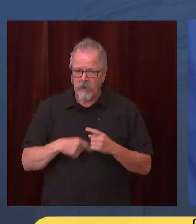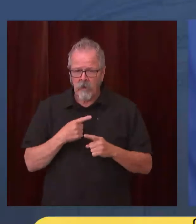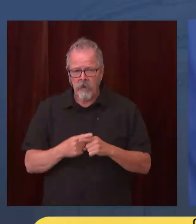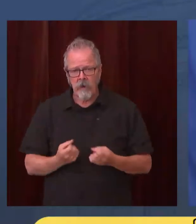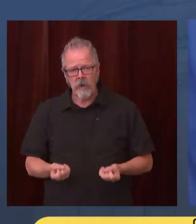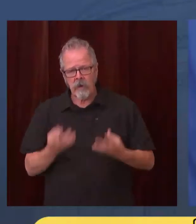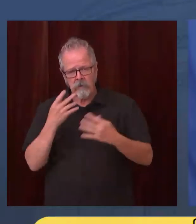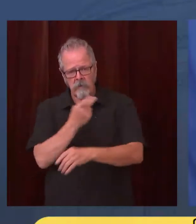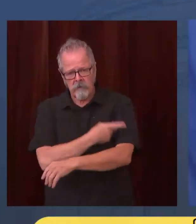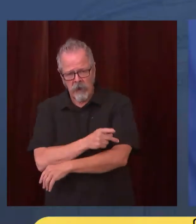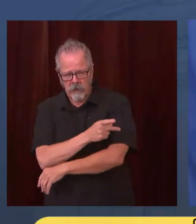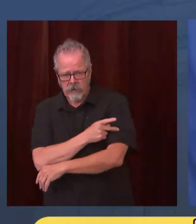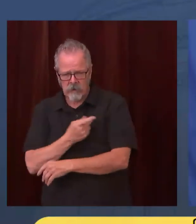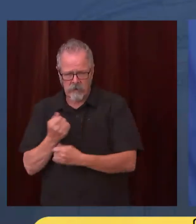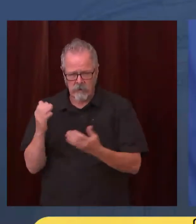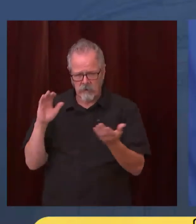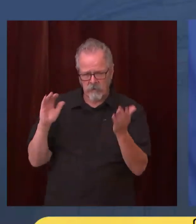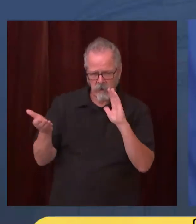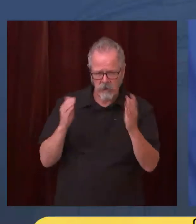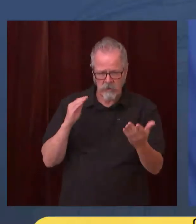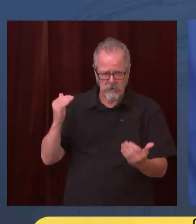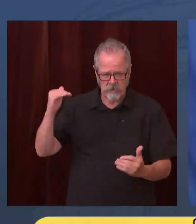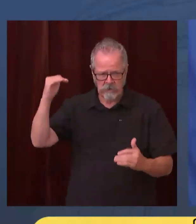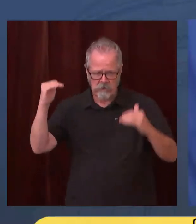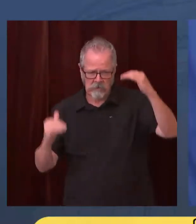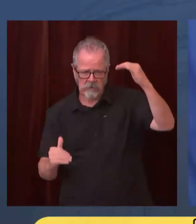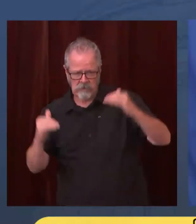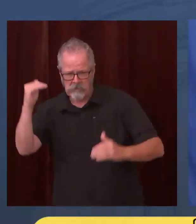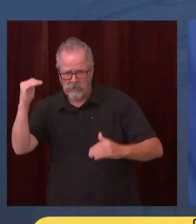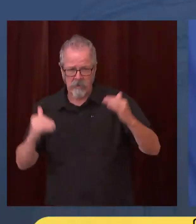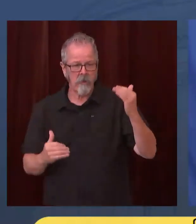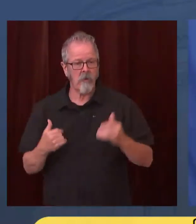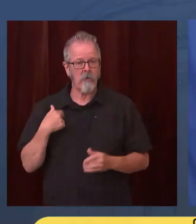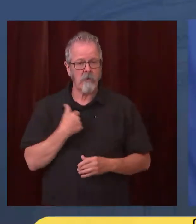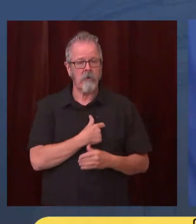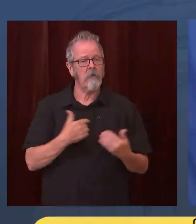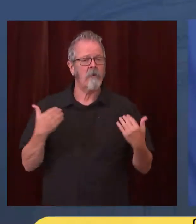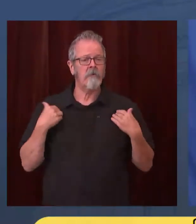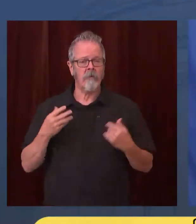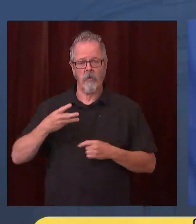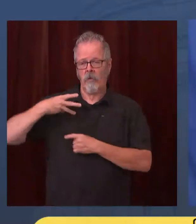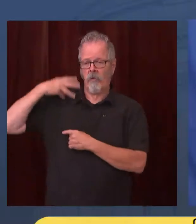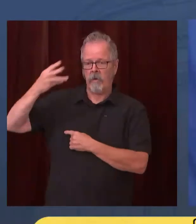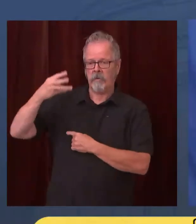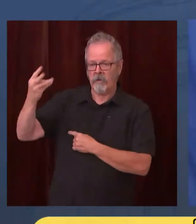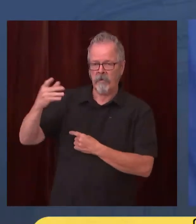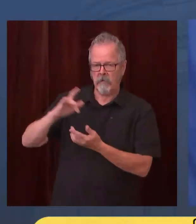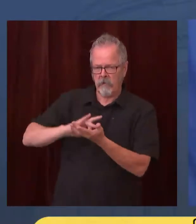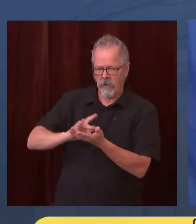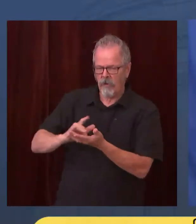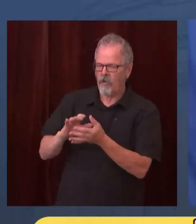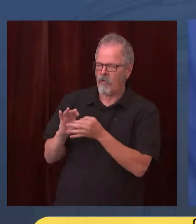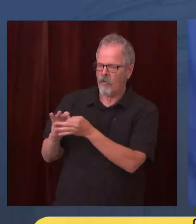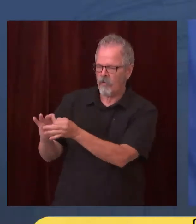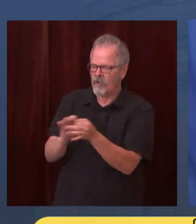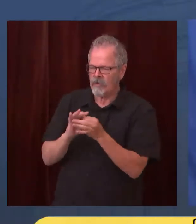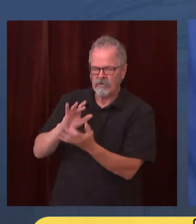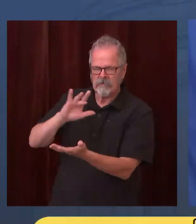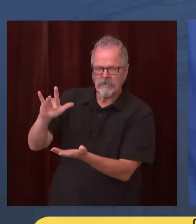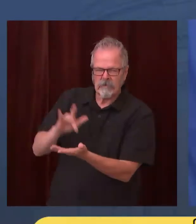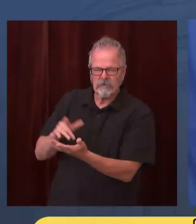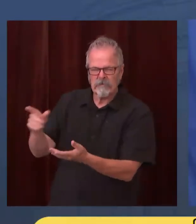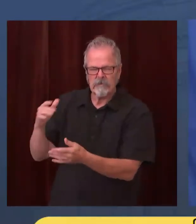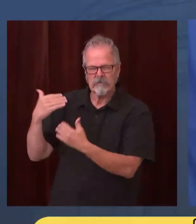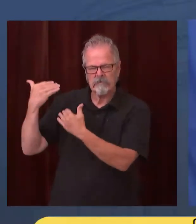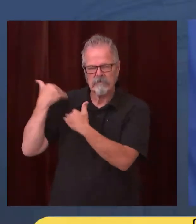Center, we're getting briefings from them on our team on a daily basis, and we're having conversations and dialogue with them